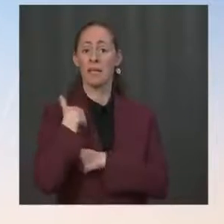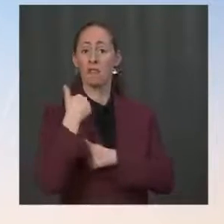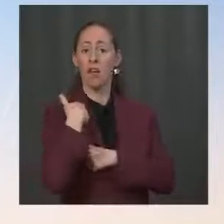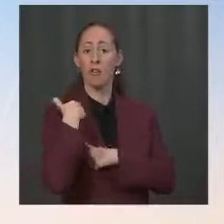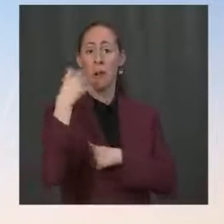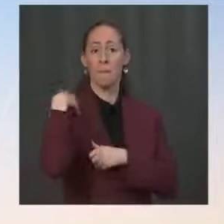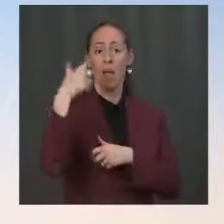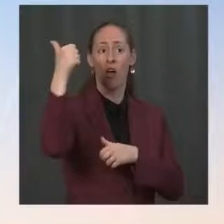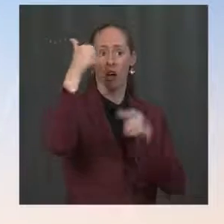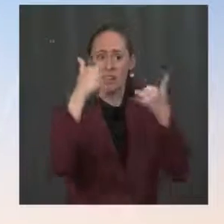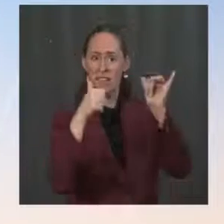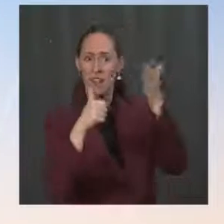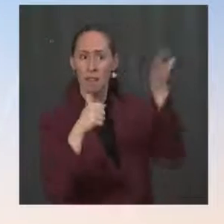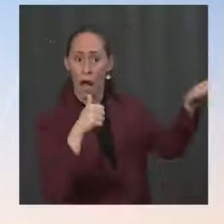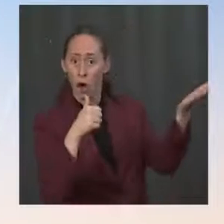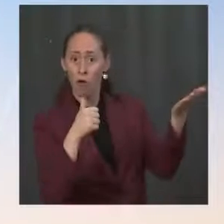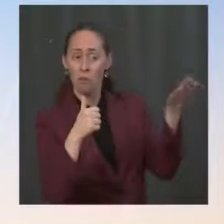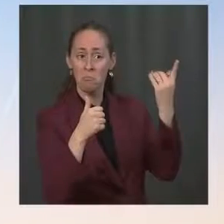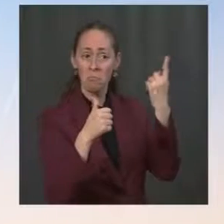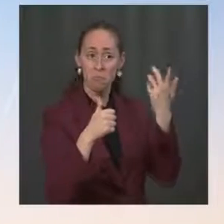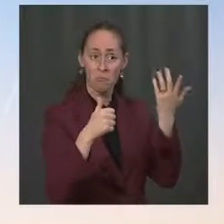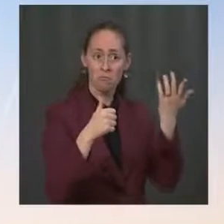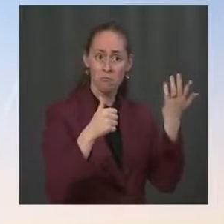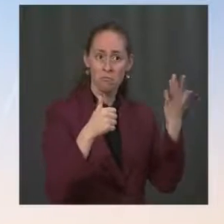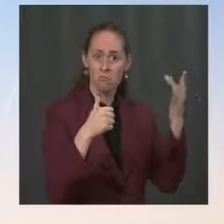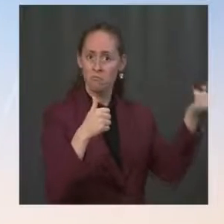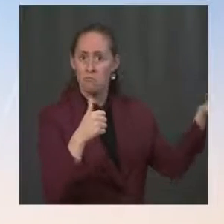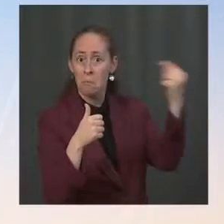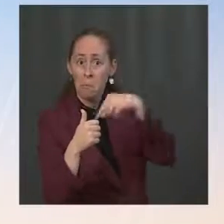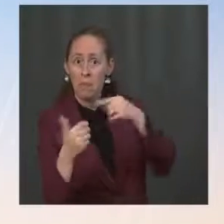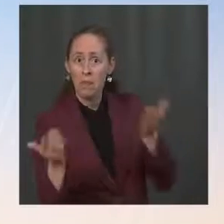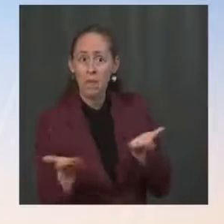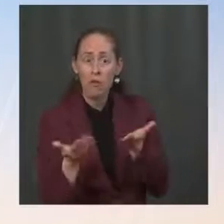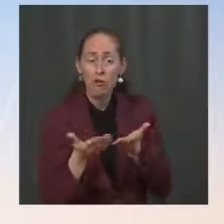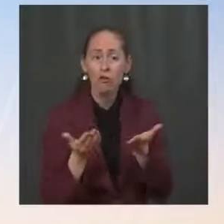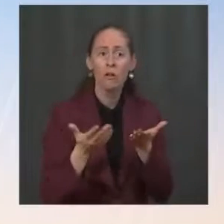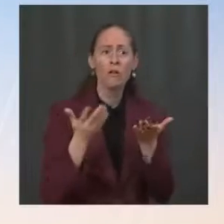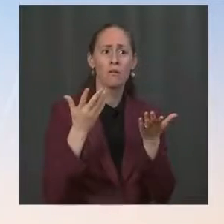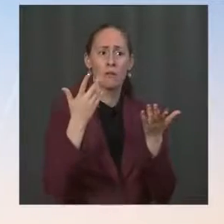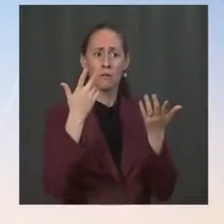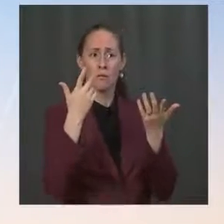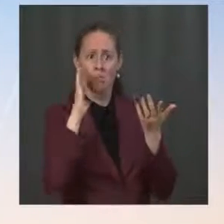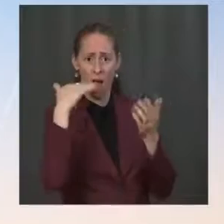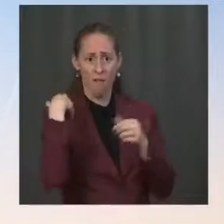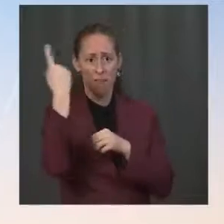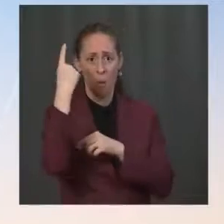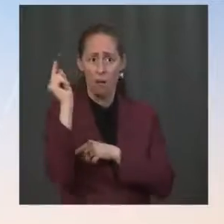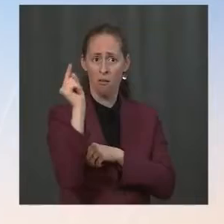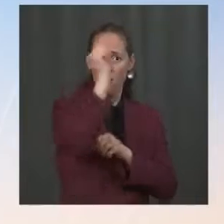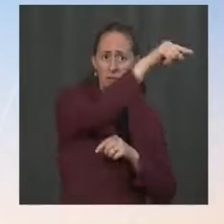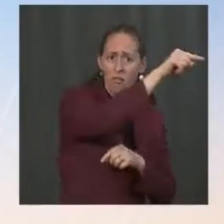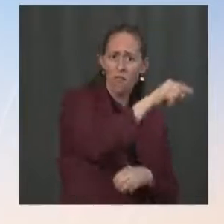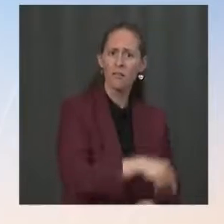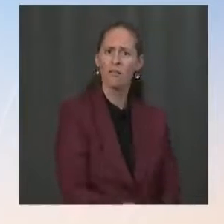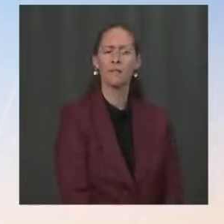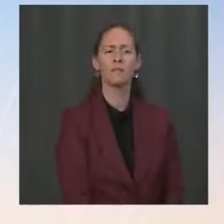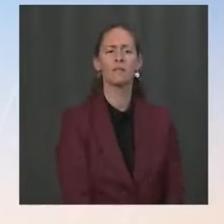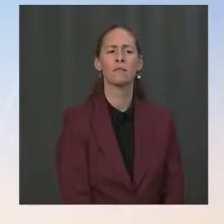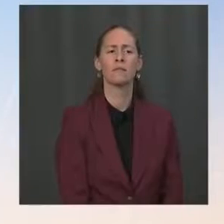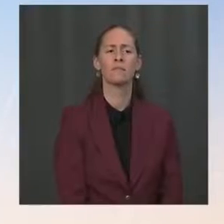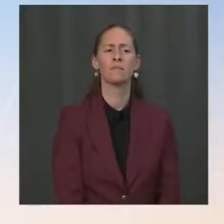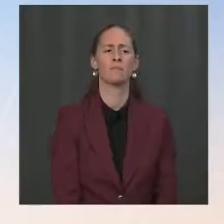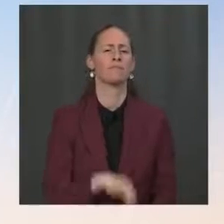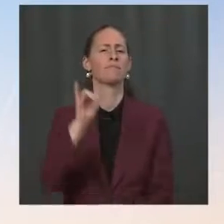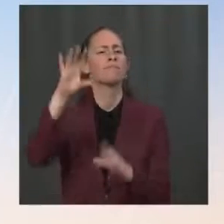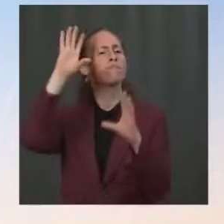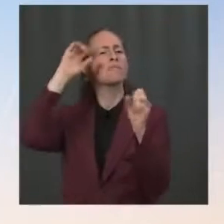back in order to conduct counterterrorism operations, in order to do anything of the sort? Well, again, as the president just said in his